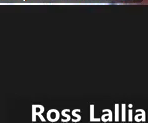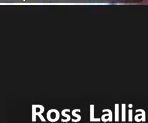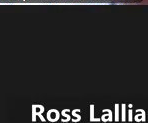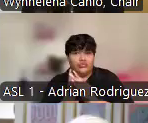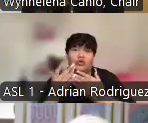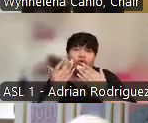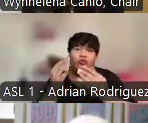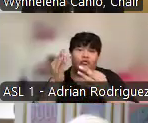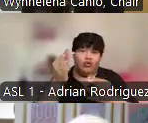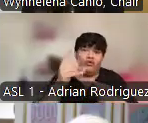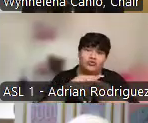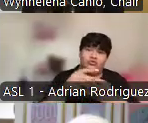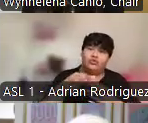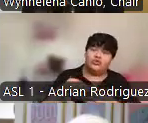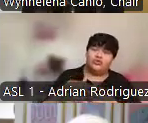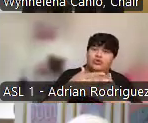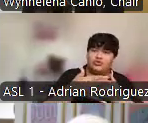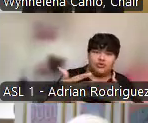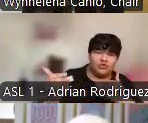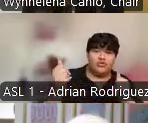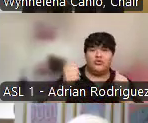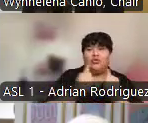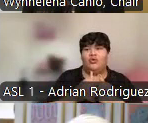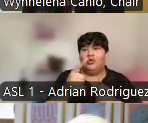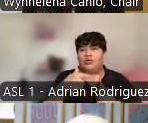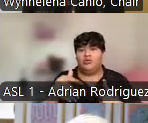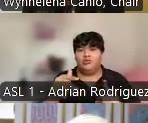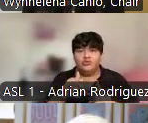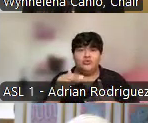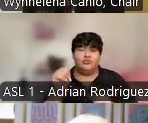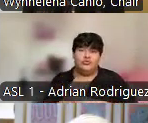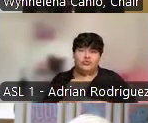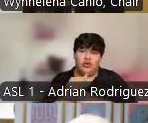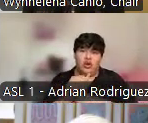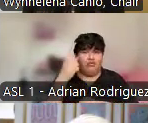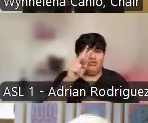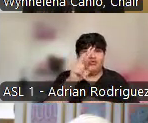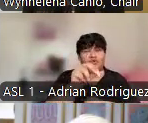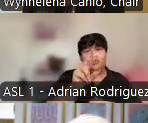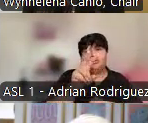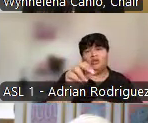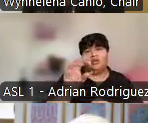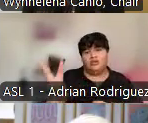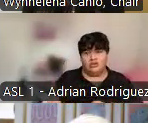forward to continuing our efforts and welcoming new members in 2026.